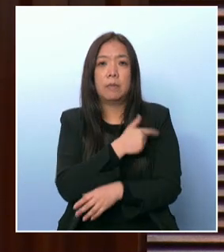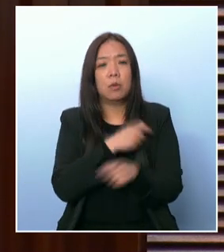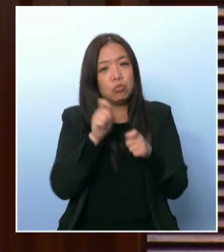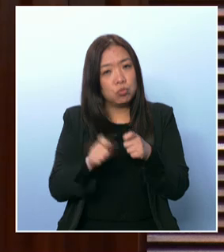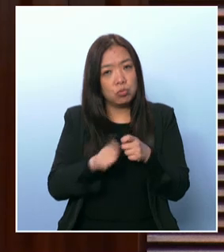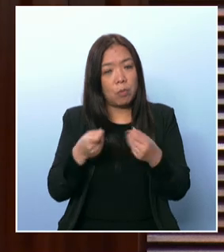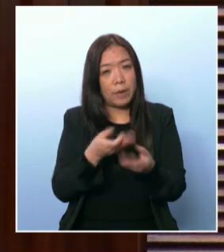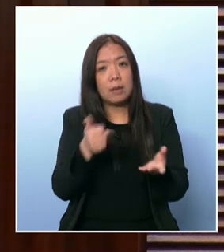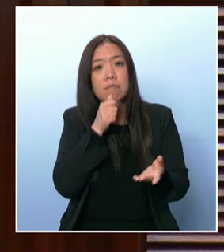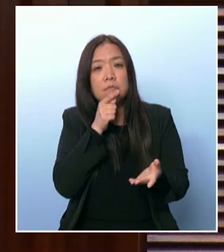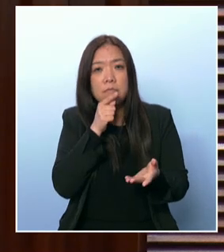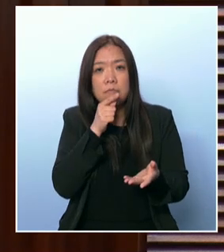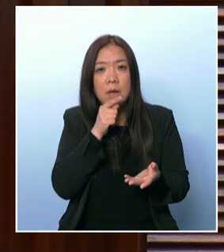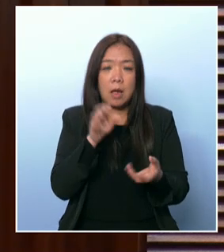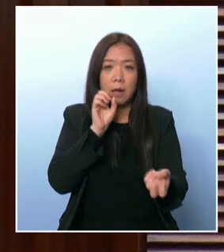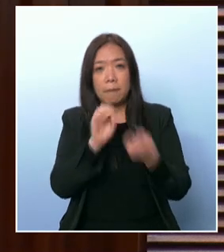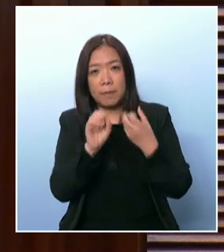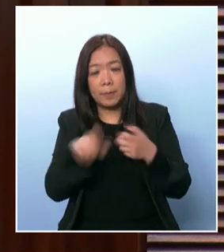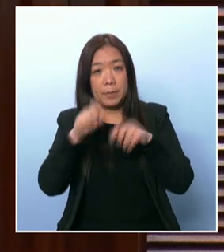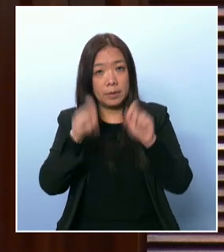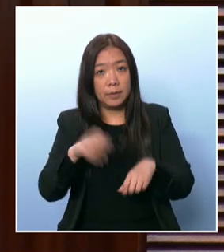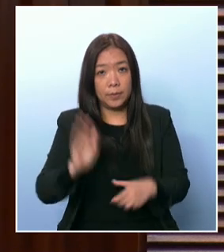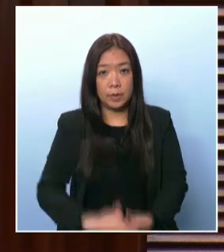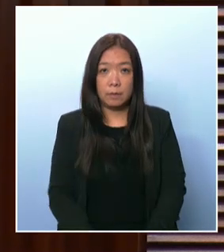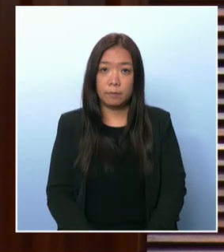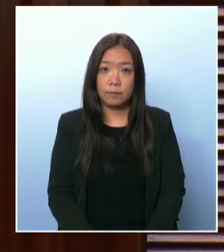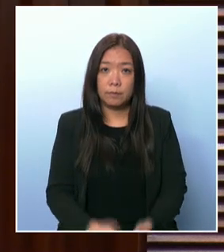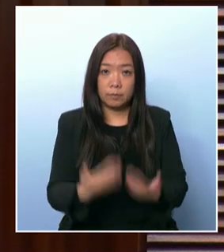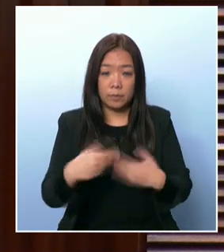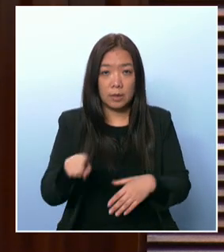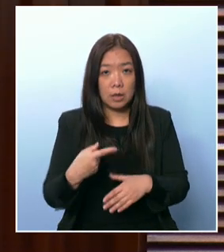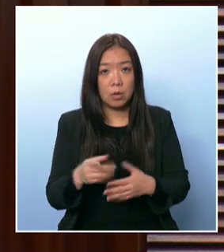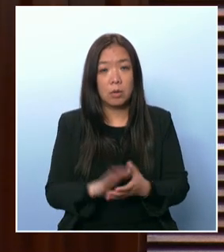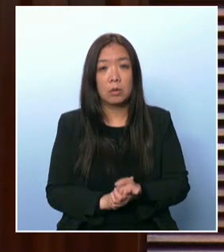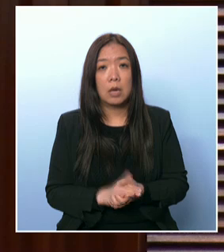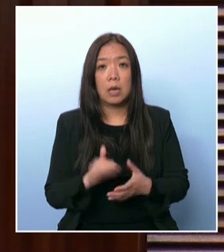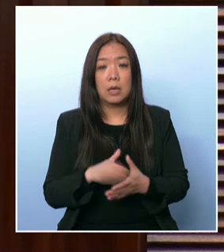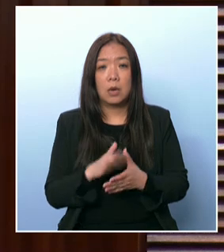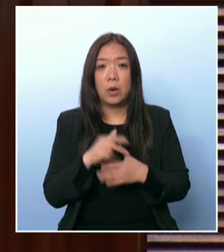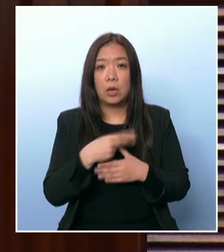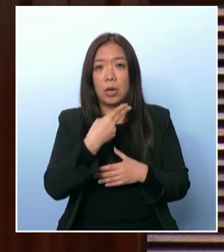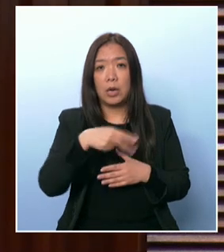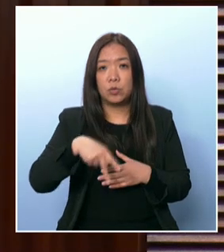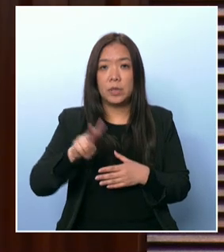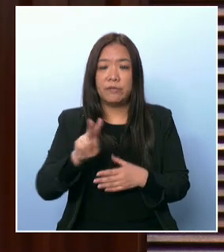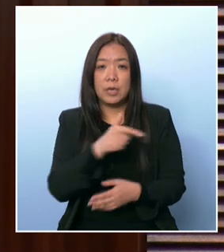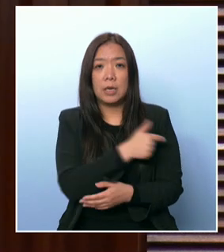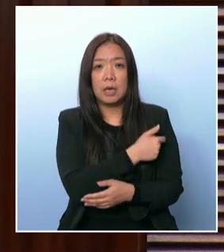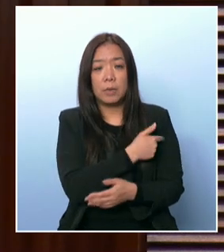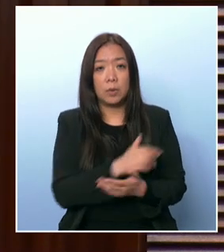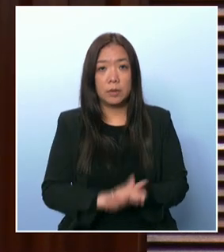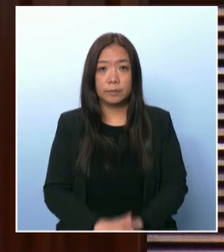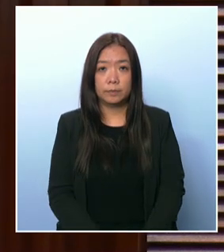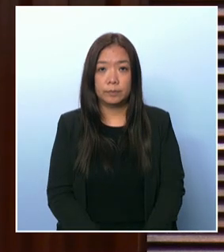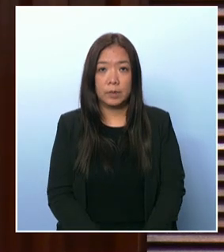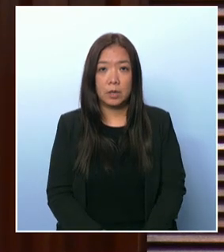the benefits of HPV vaccination and answer parents' questions.